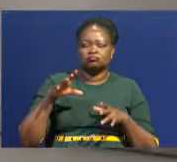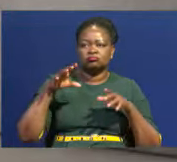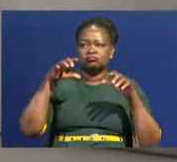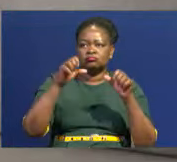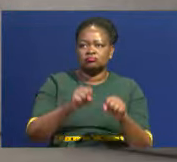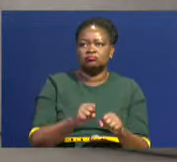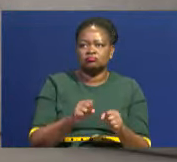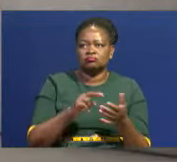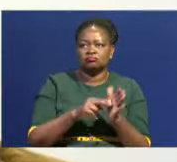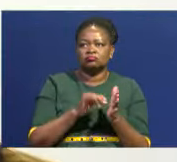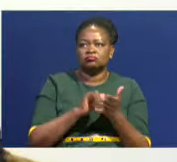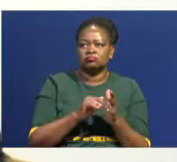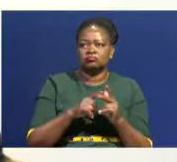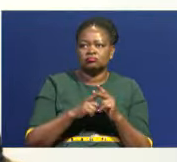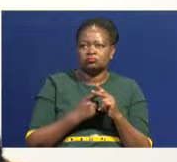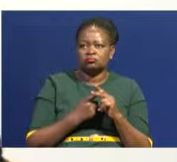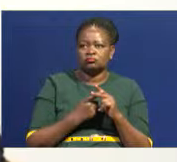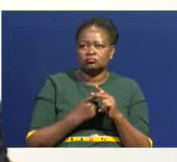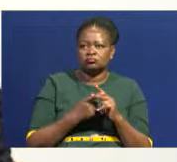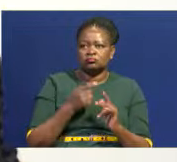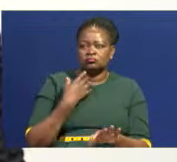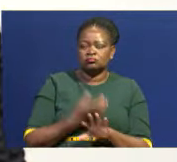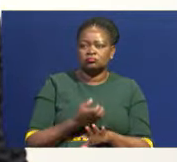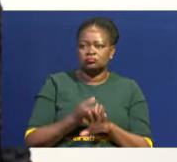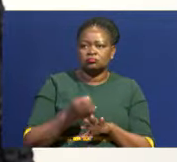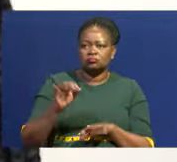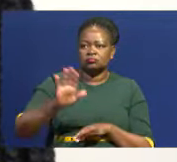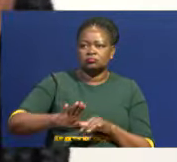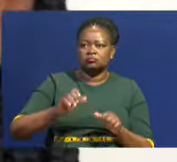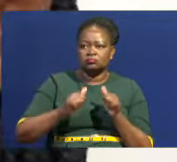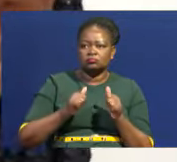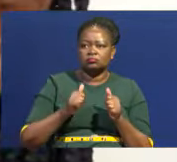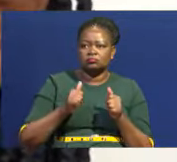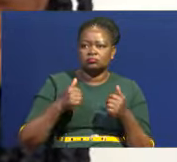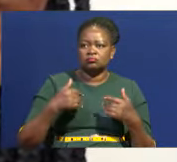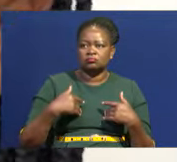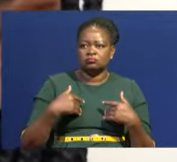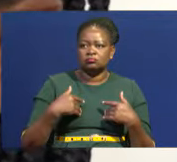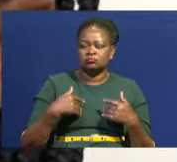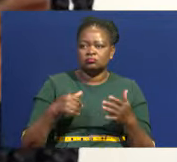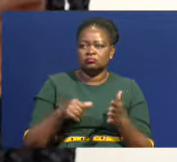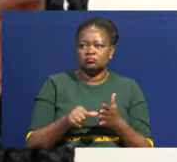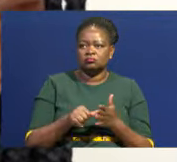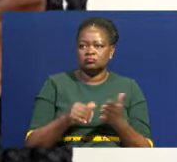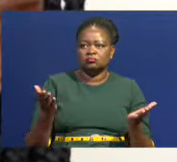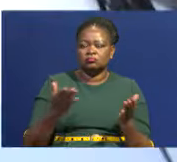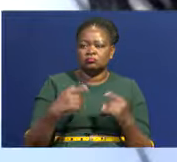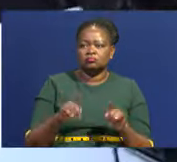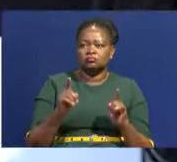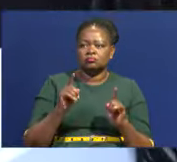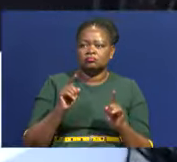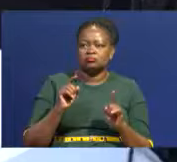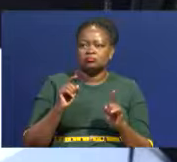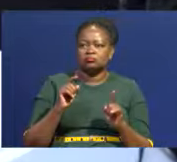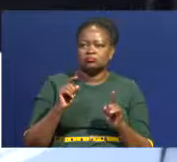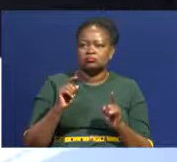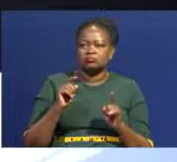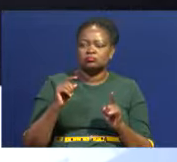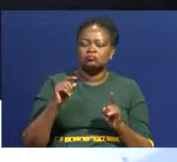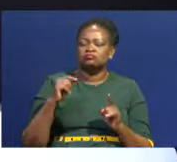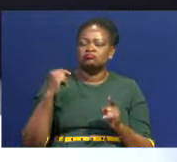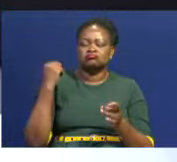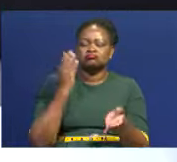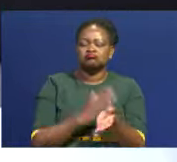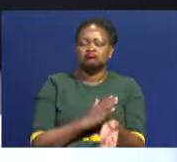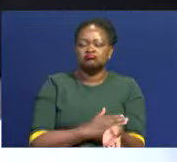she had initiated at the Komarock Ward, which led to an altercation where she was assaulted and